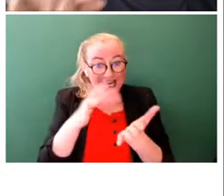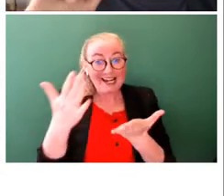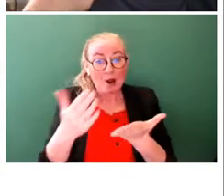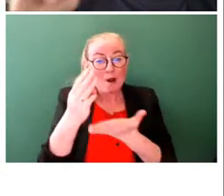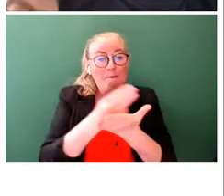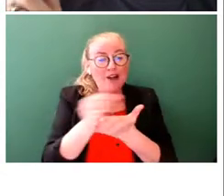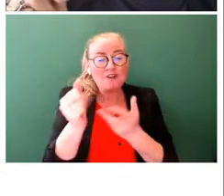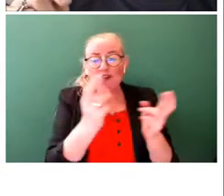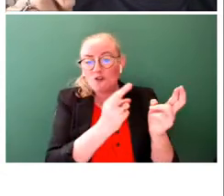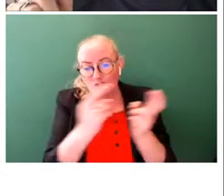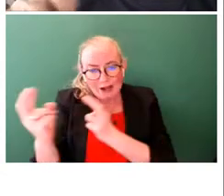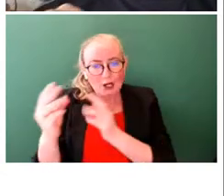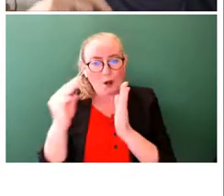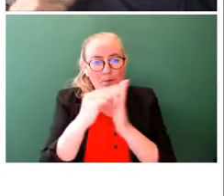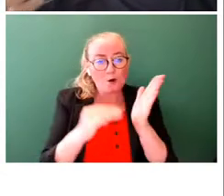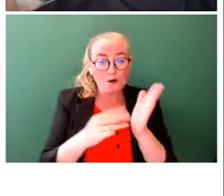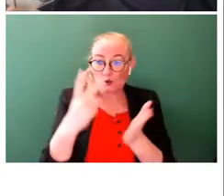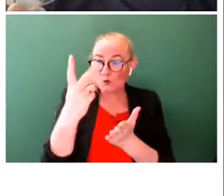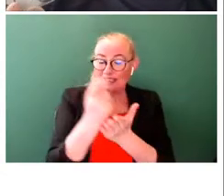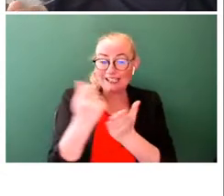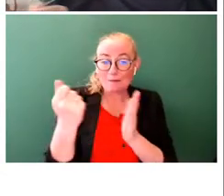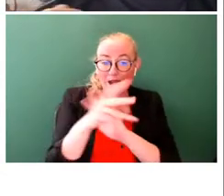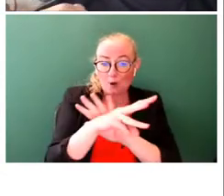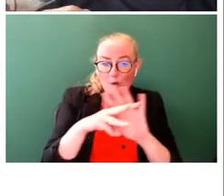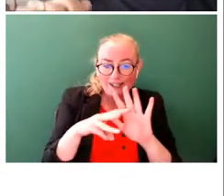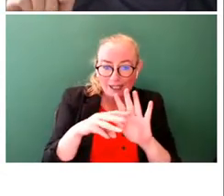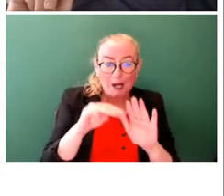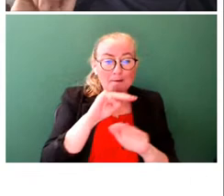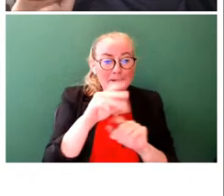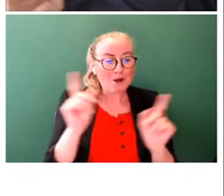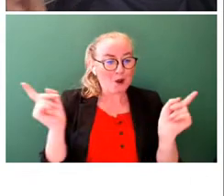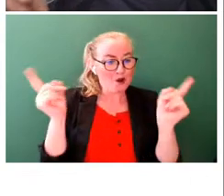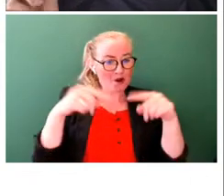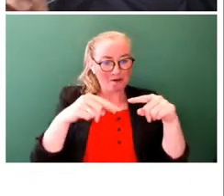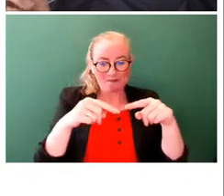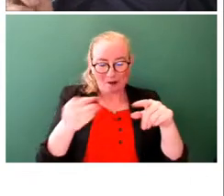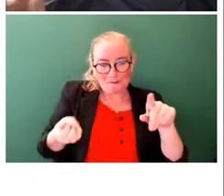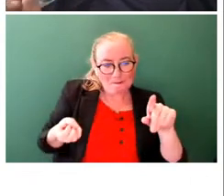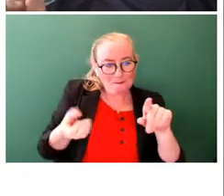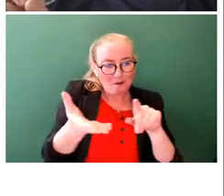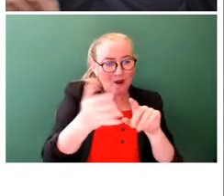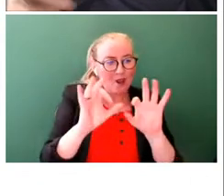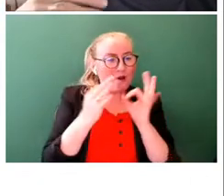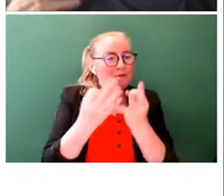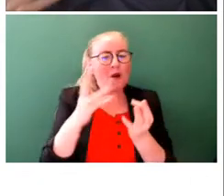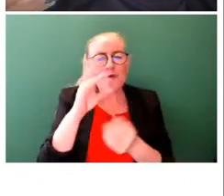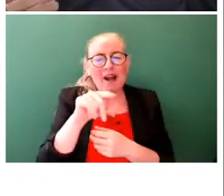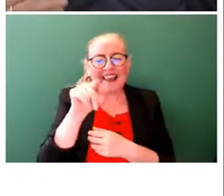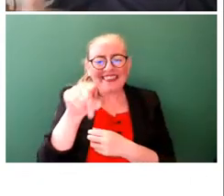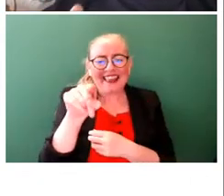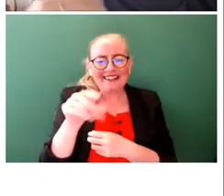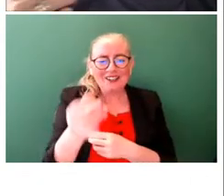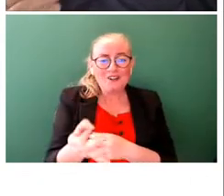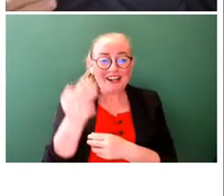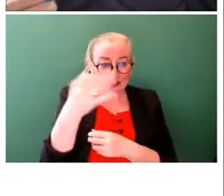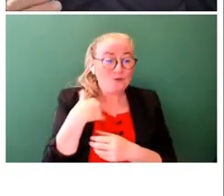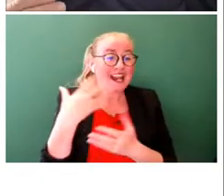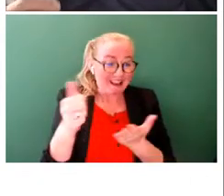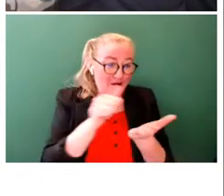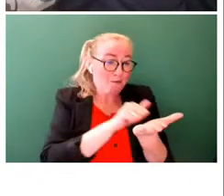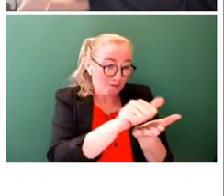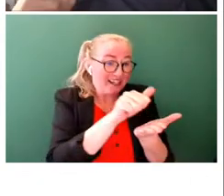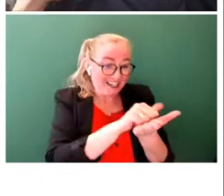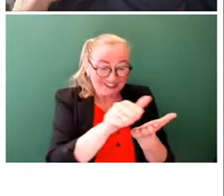regular programming. It's on twice a week. People come to the bowling group. And what is great about it, and again, we have published some of this, but what is